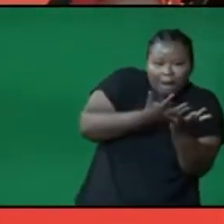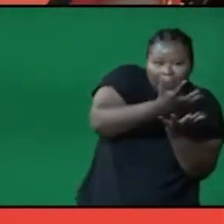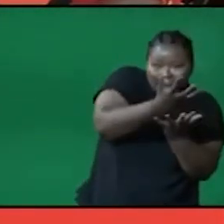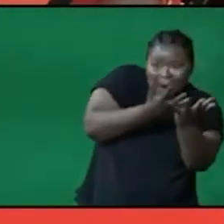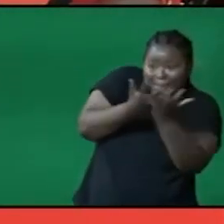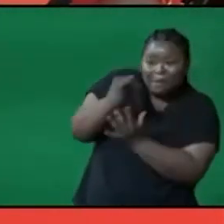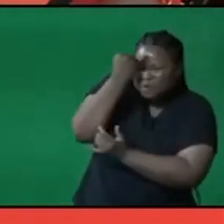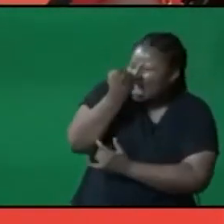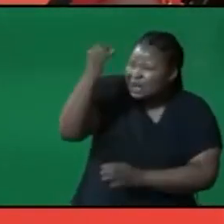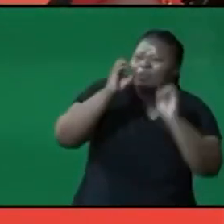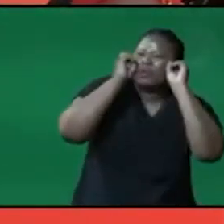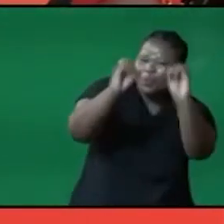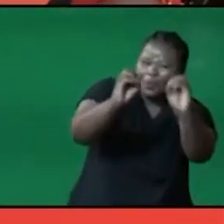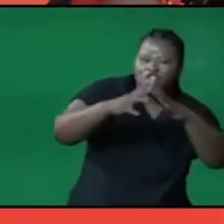ideas.